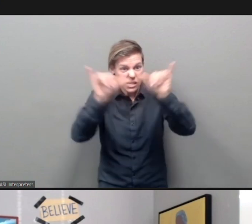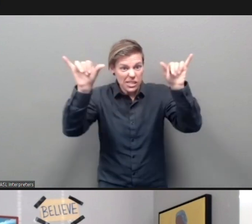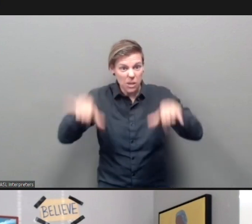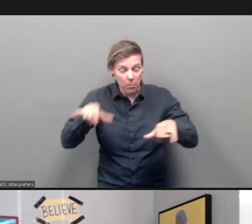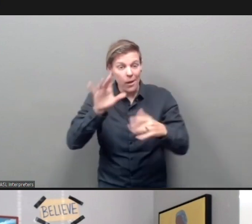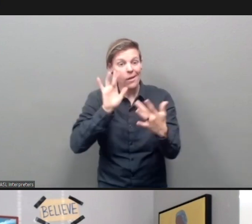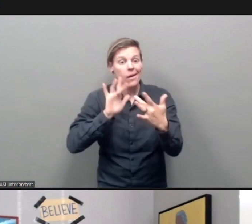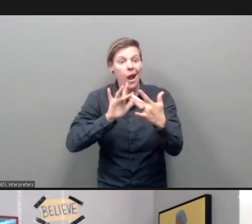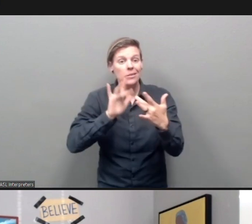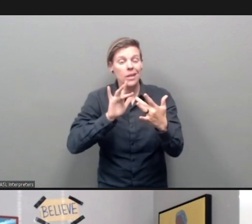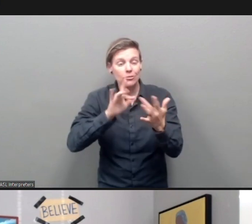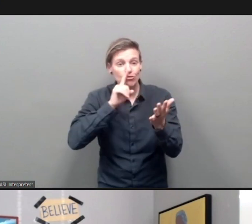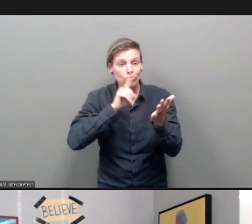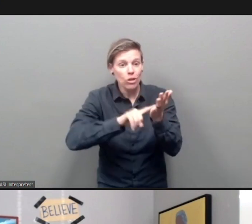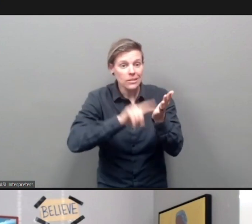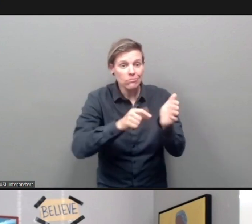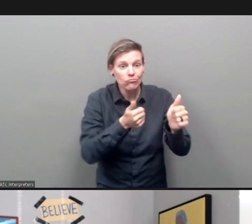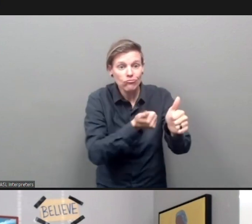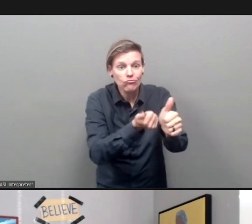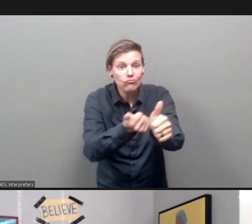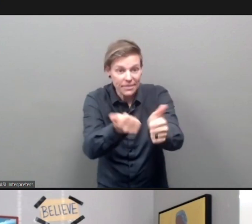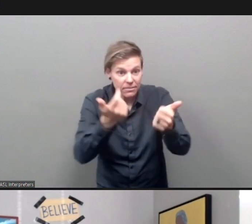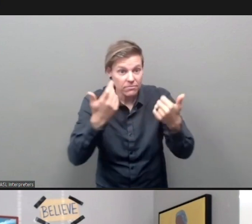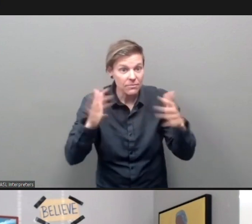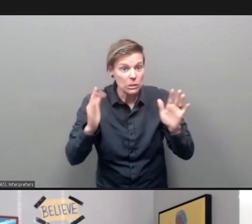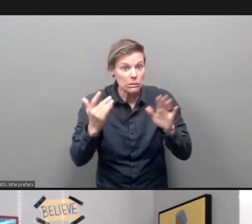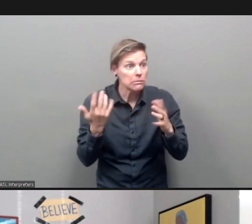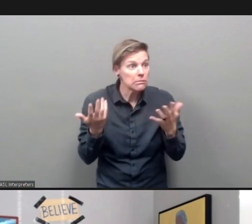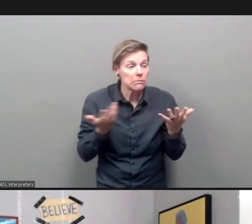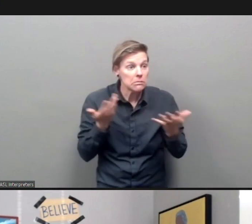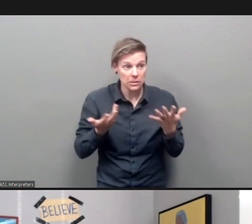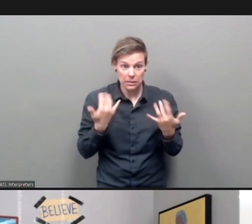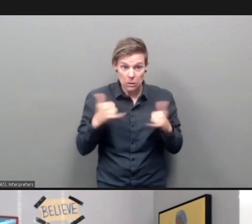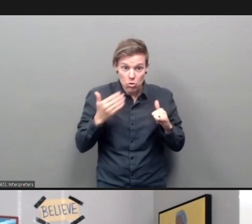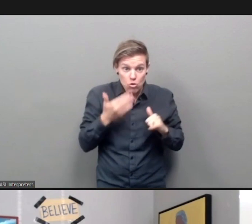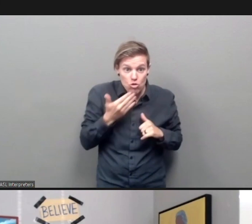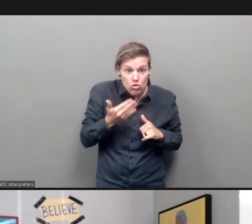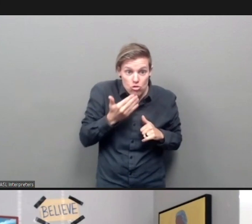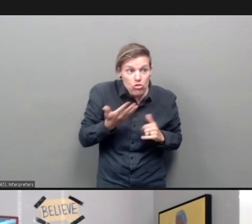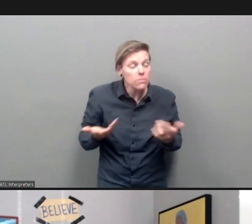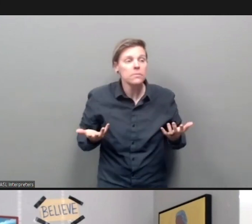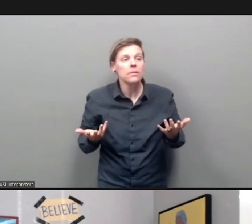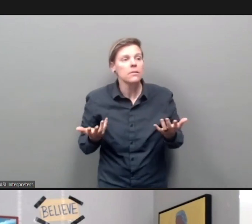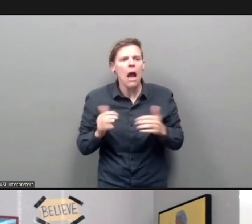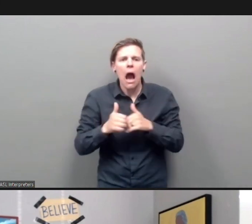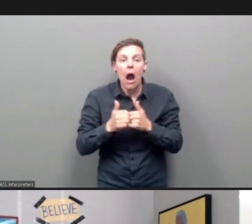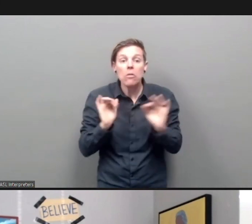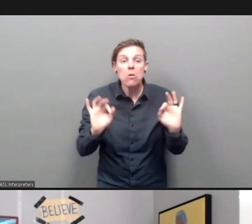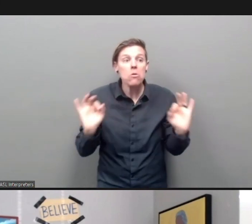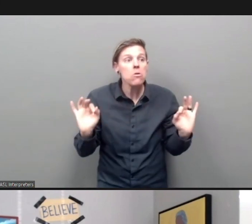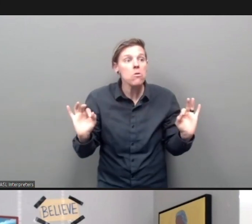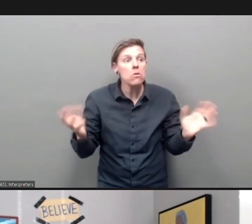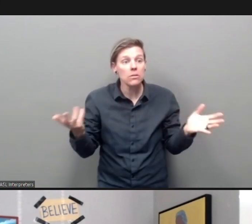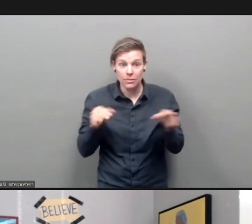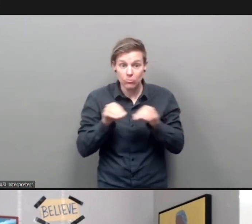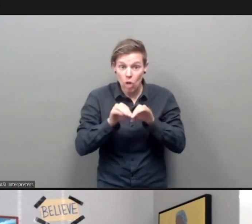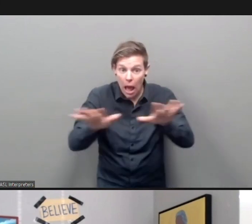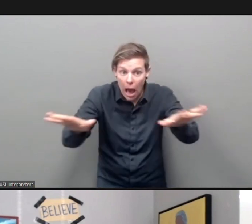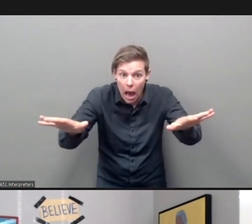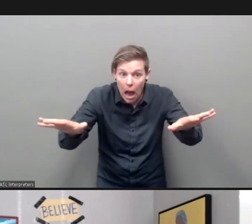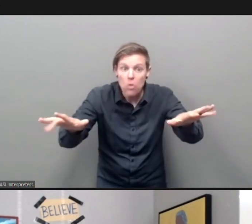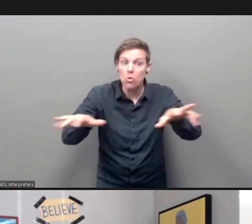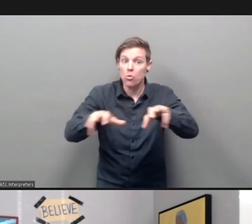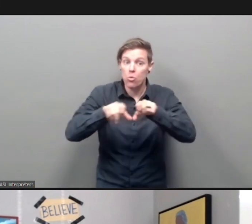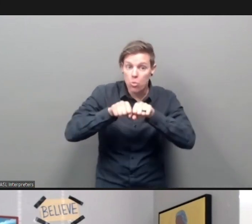the curiosity is, given the investment in that and where things are with the spread, has the contact tracing program